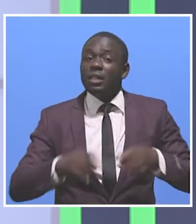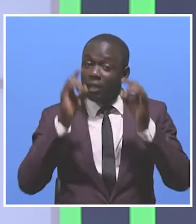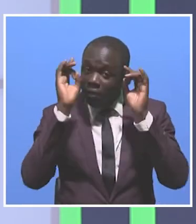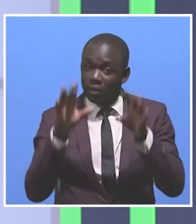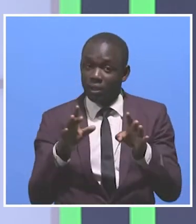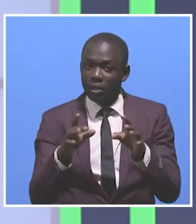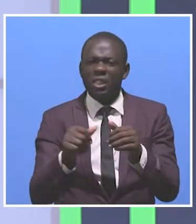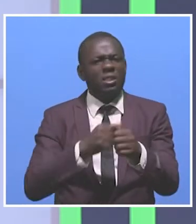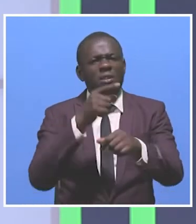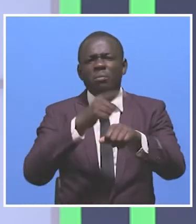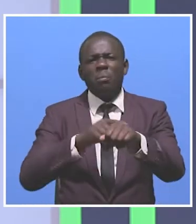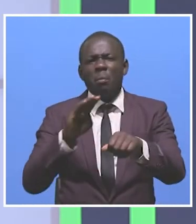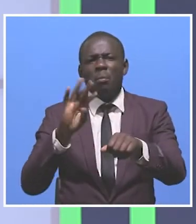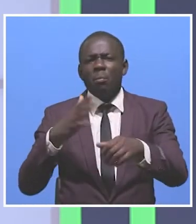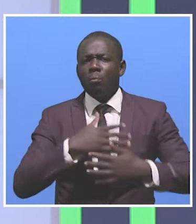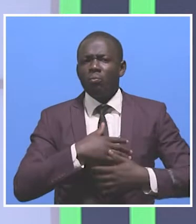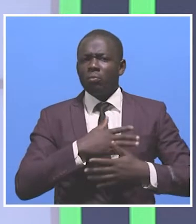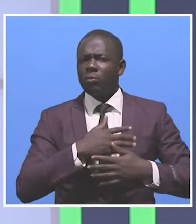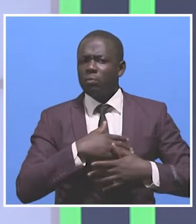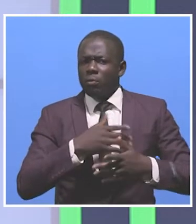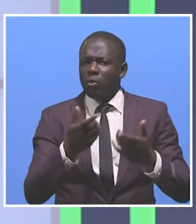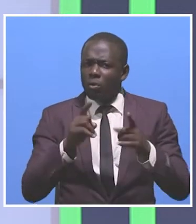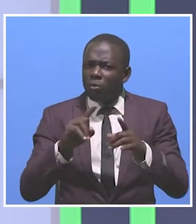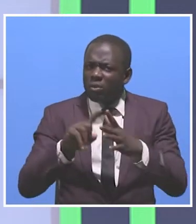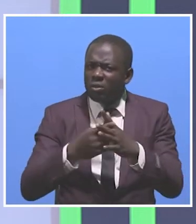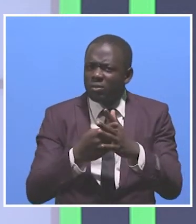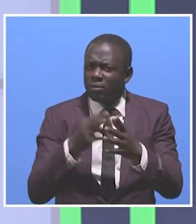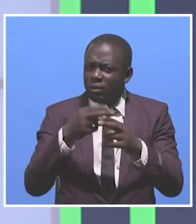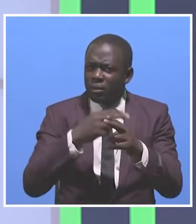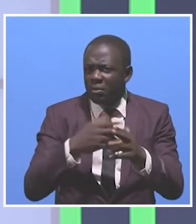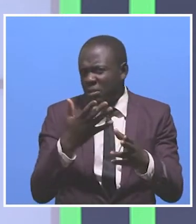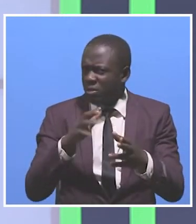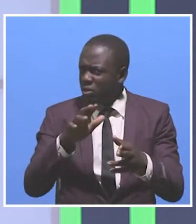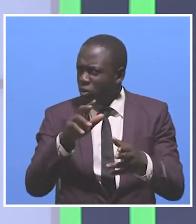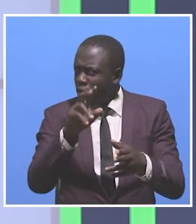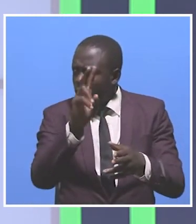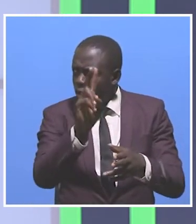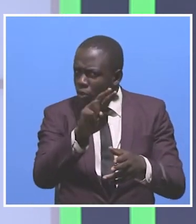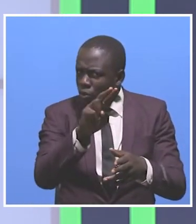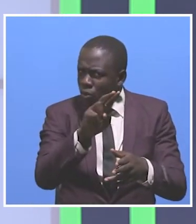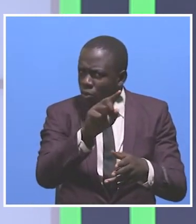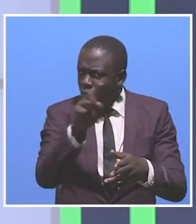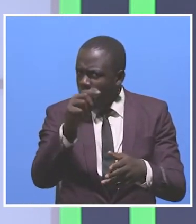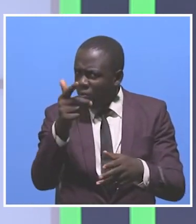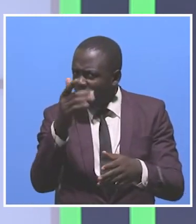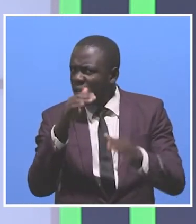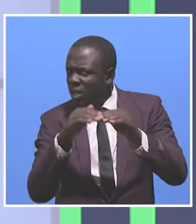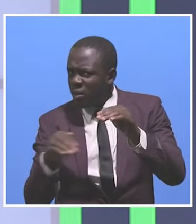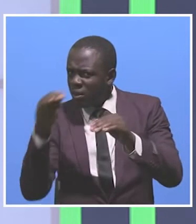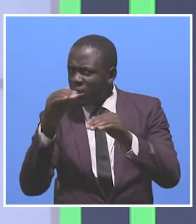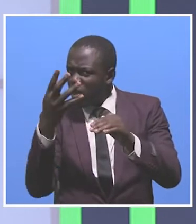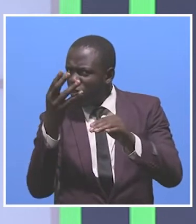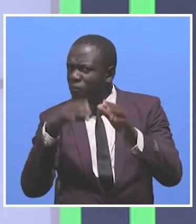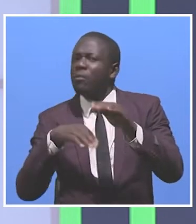BP, when starting from the month of 3 to going up, 4 months